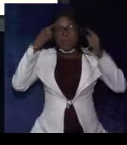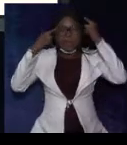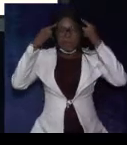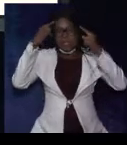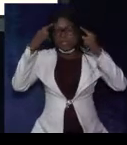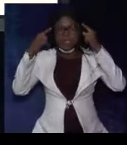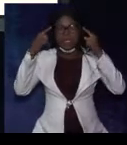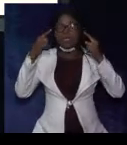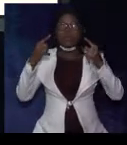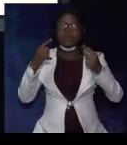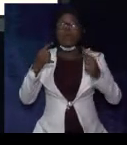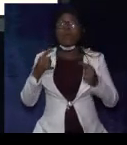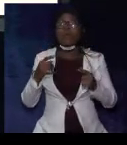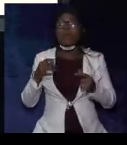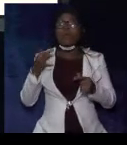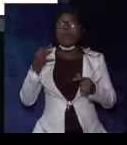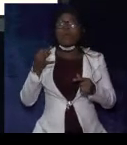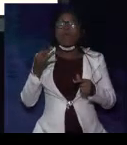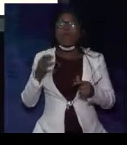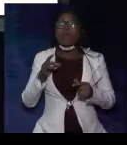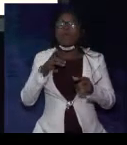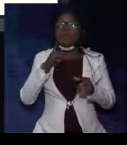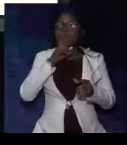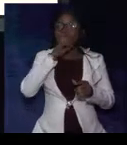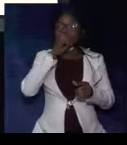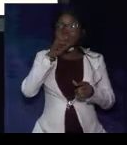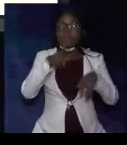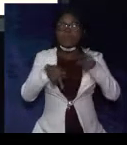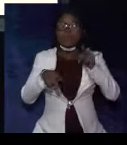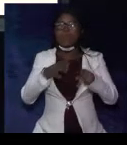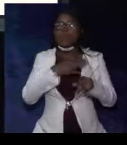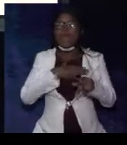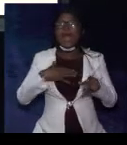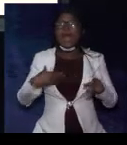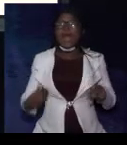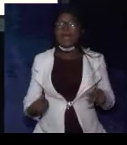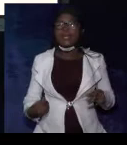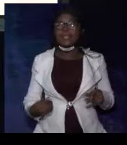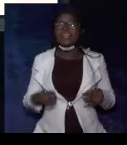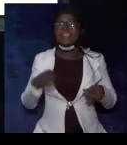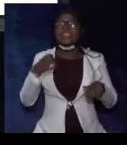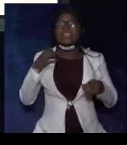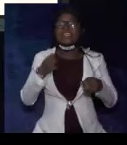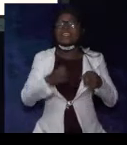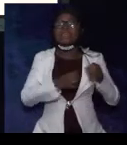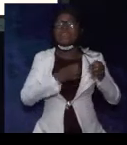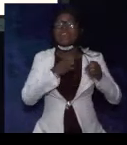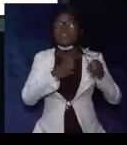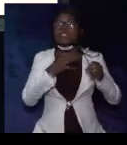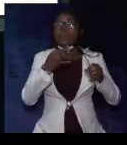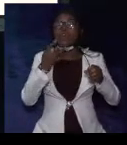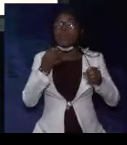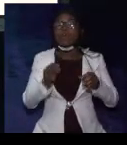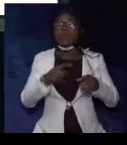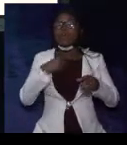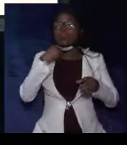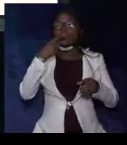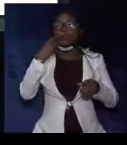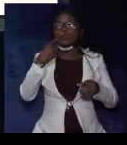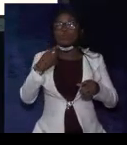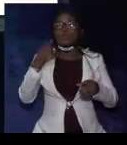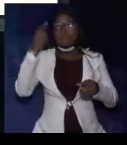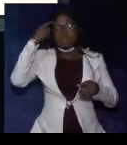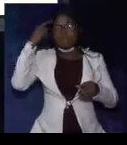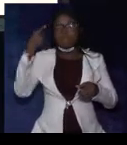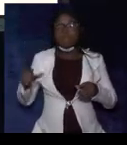an event told for entertainment. A story is an account of imaginary or